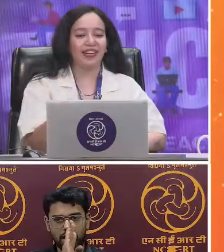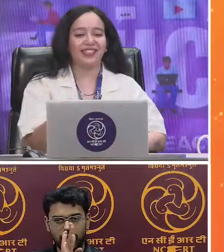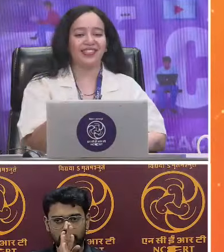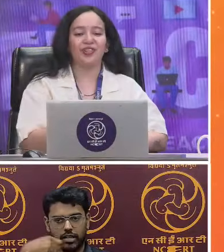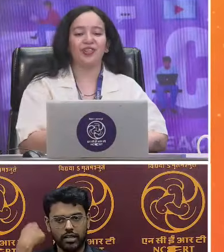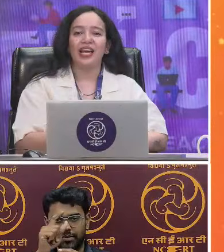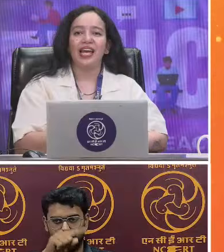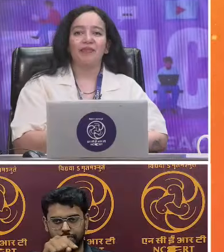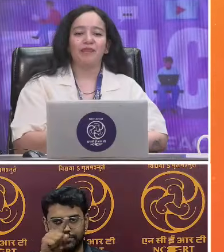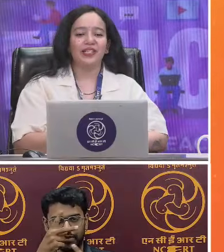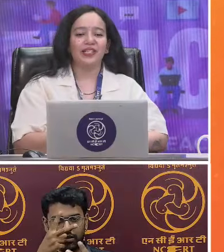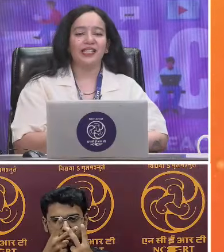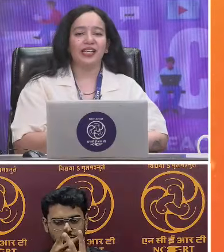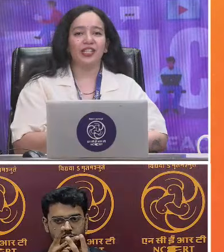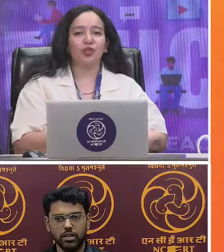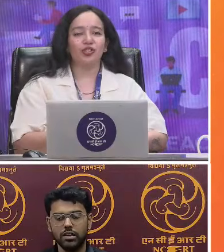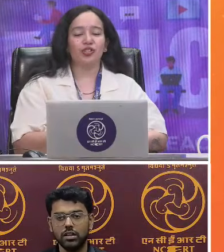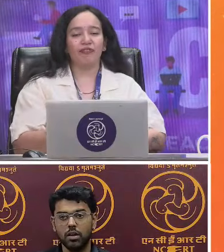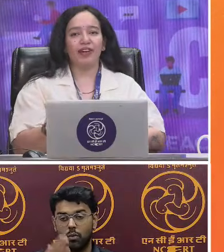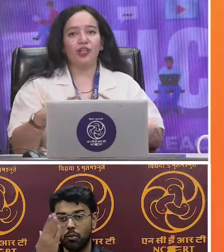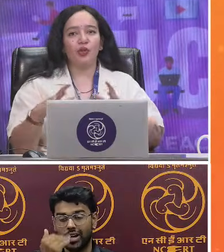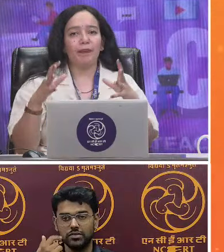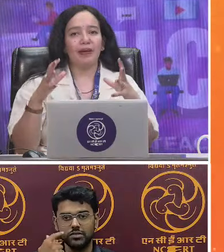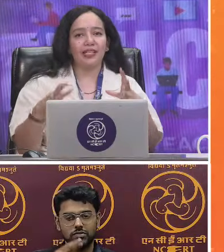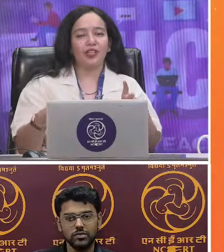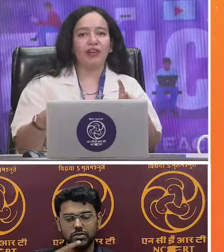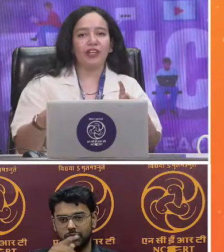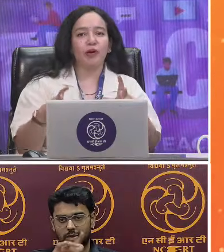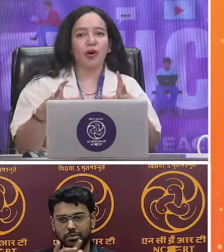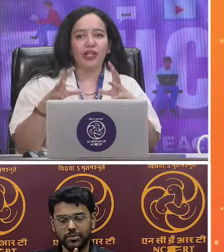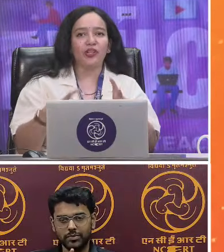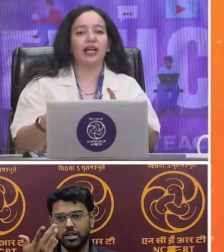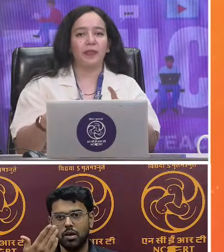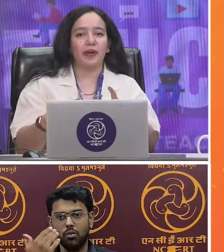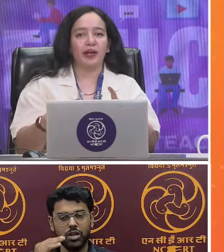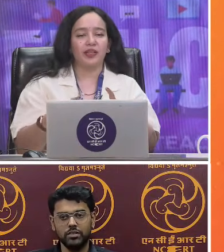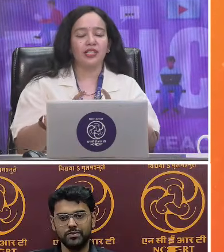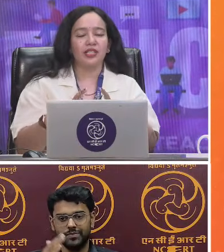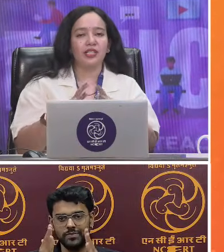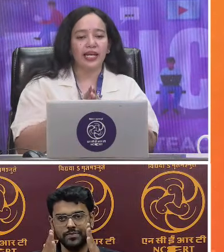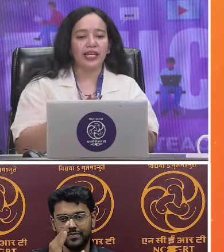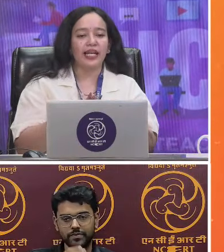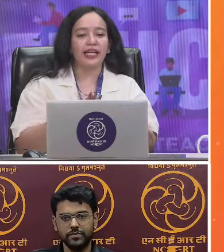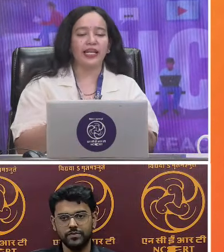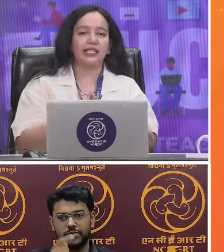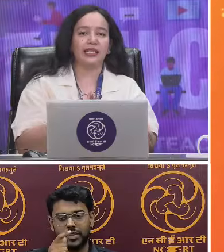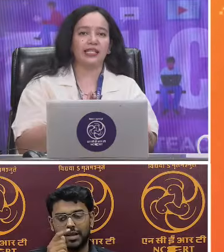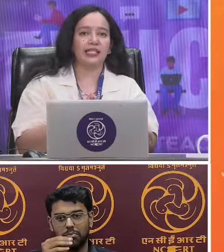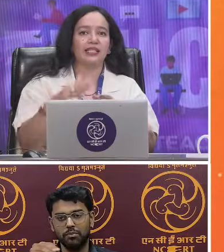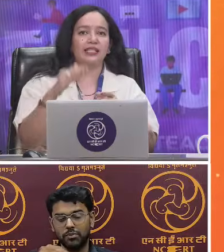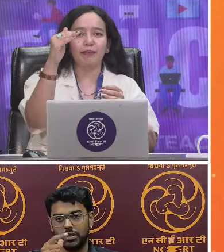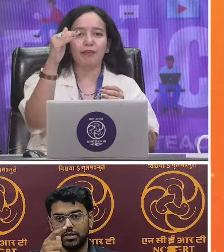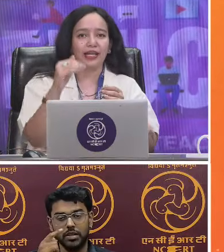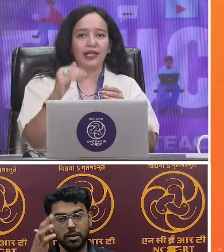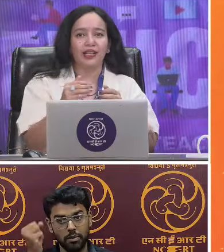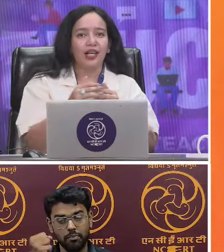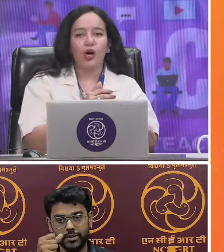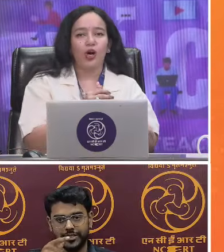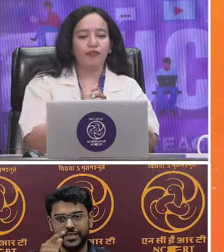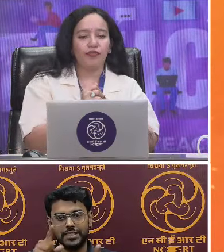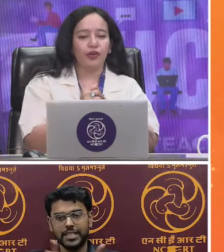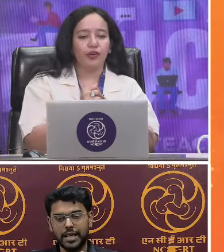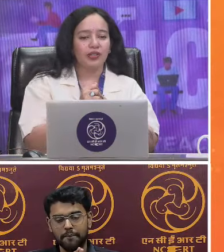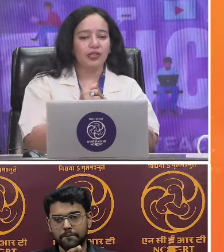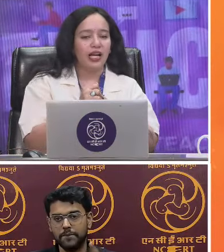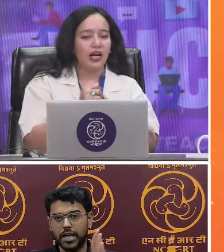camera lens, because when you are placing when you're mounting your camera, just take care, like it is at the same height